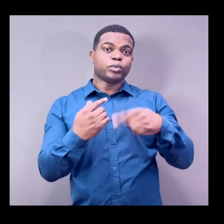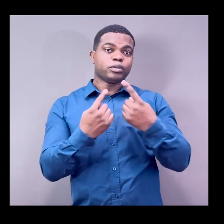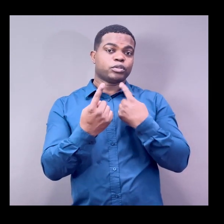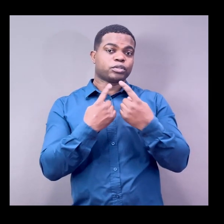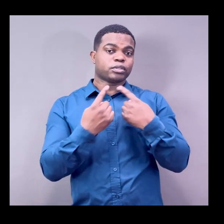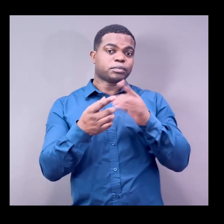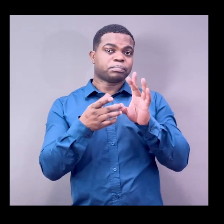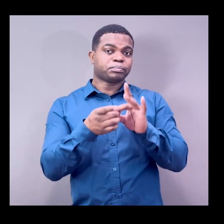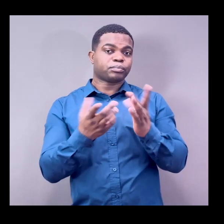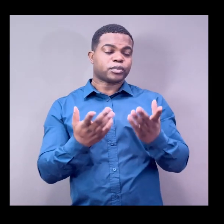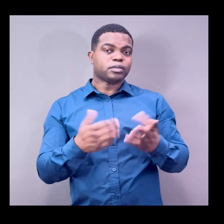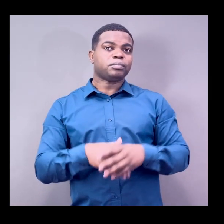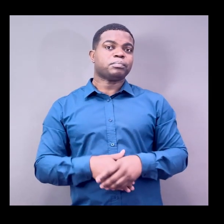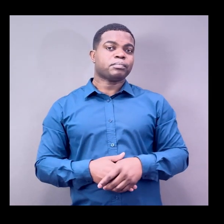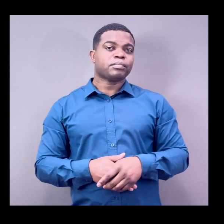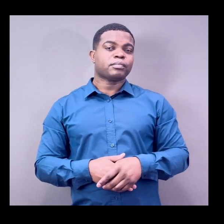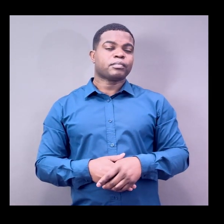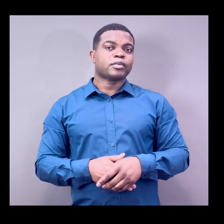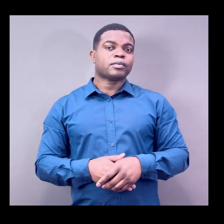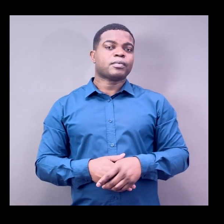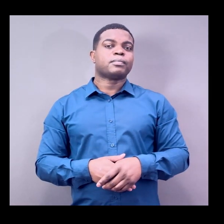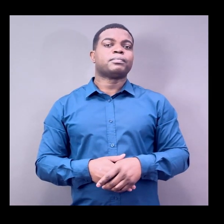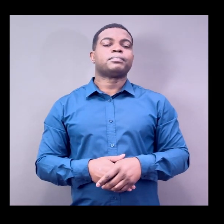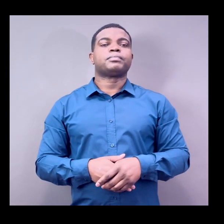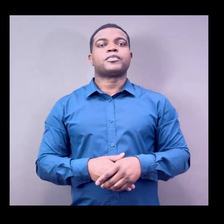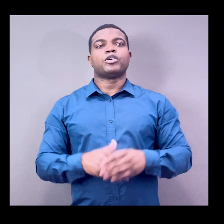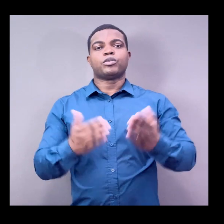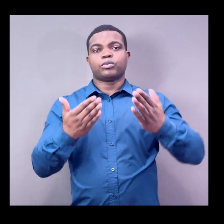about the